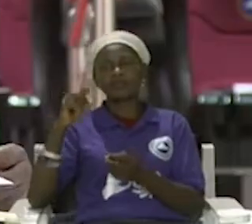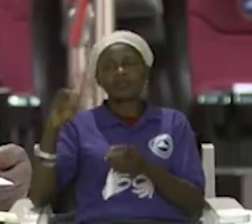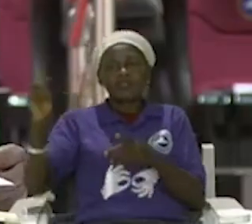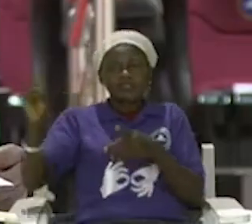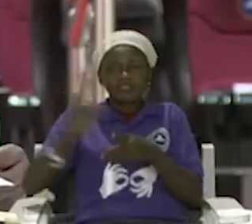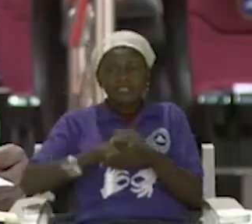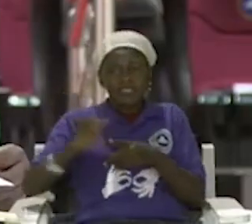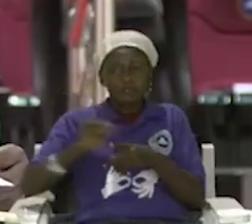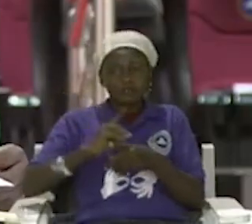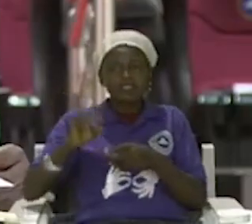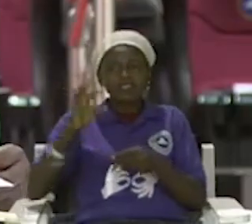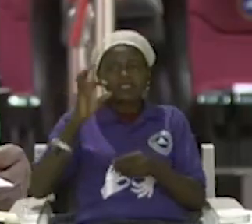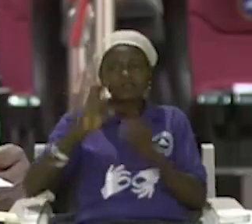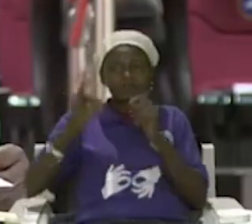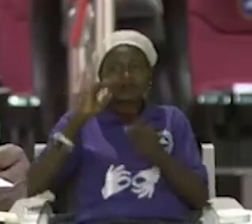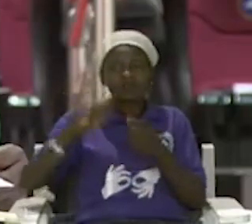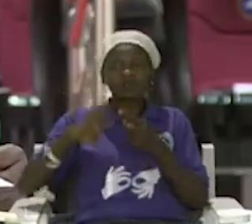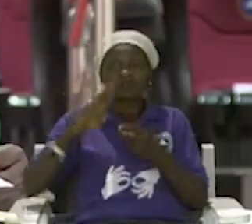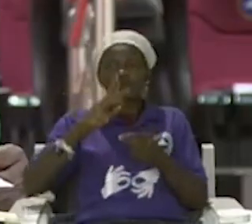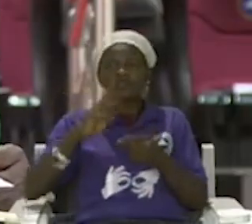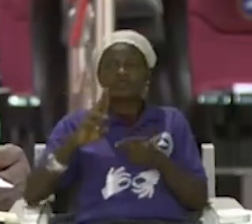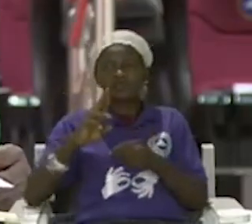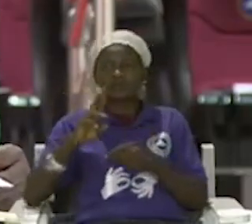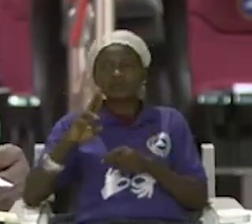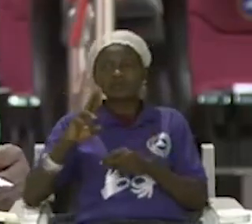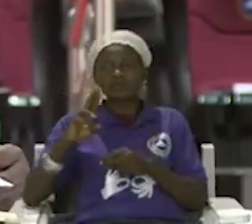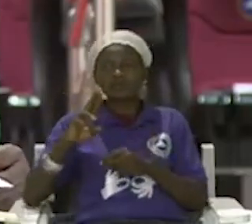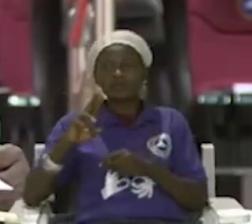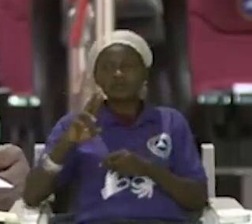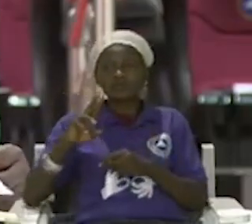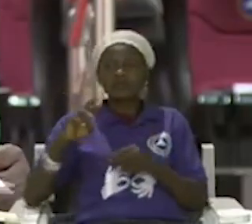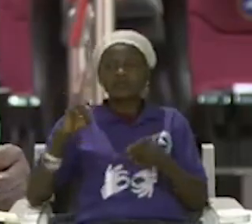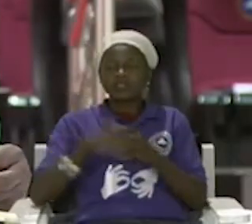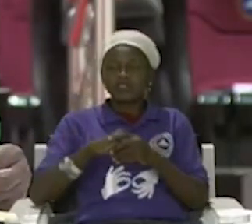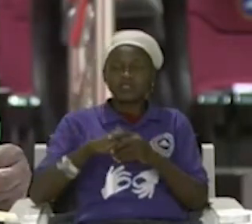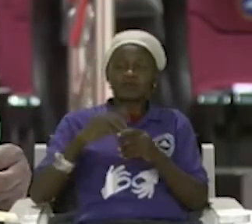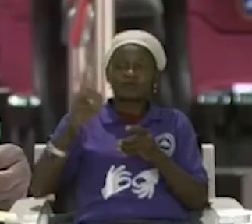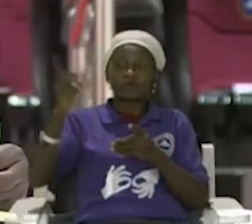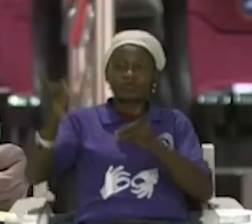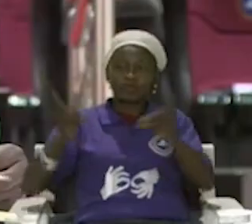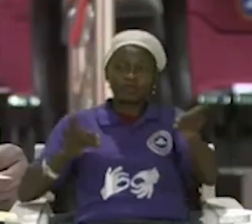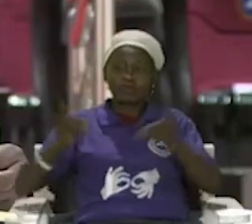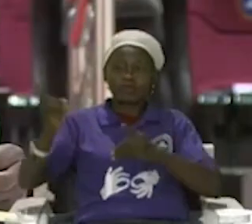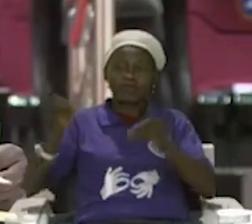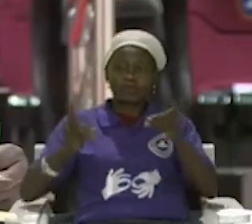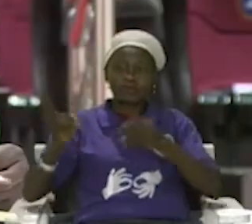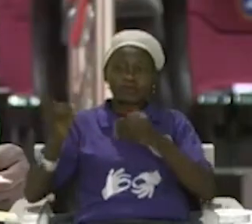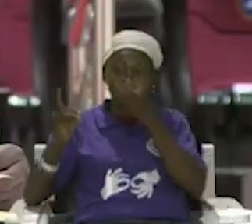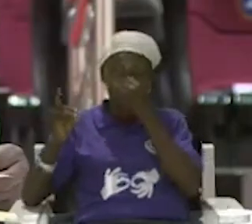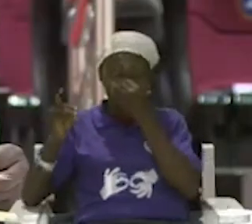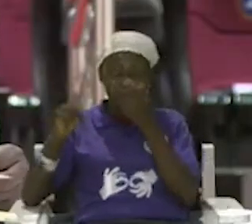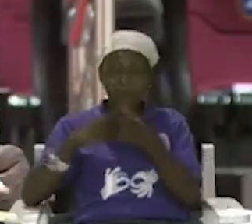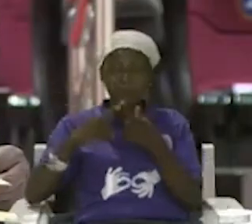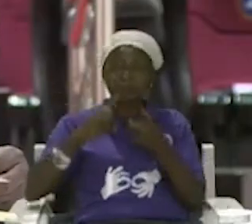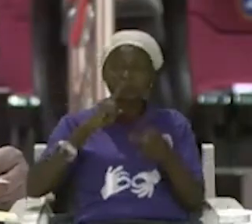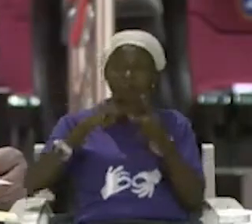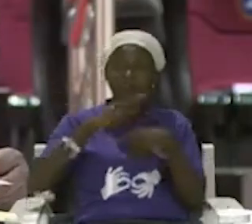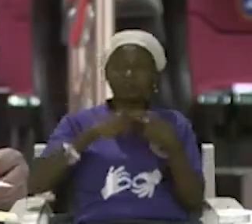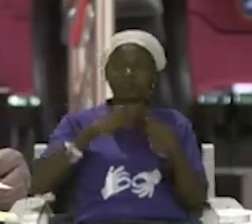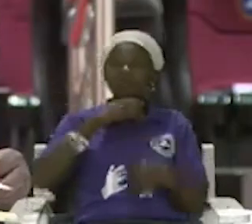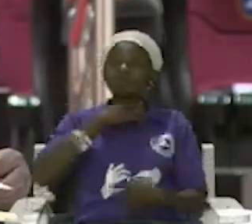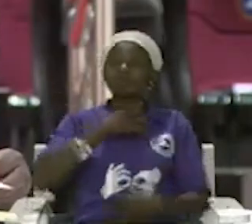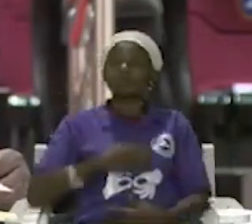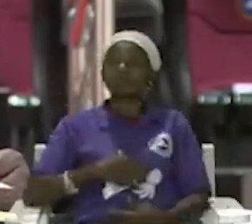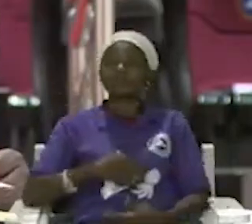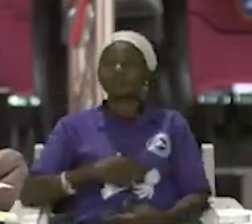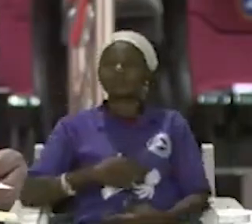discipline if you want to be in dominion. And he spoke about hunger